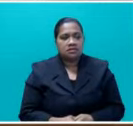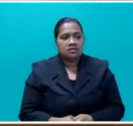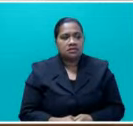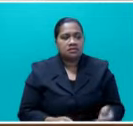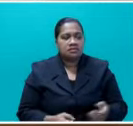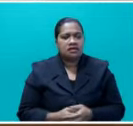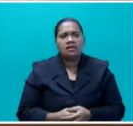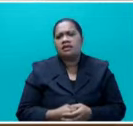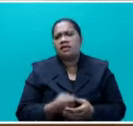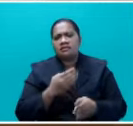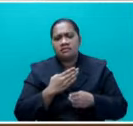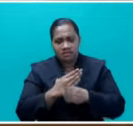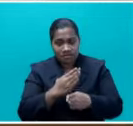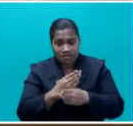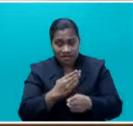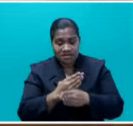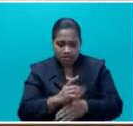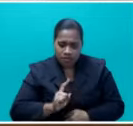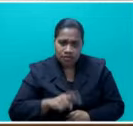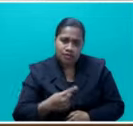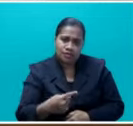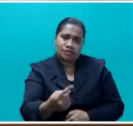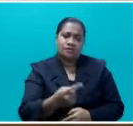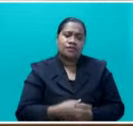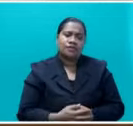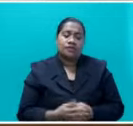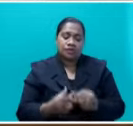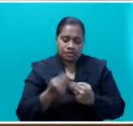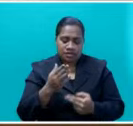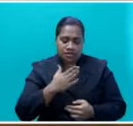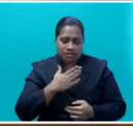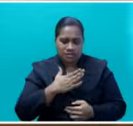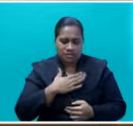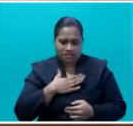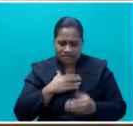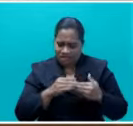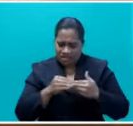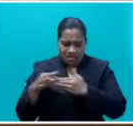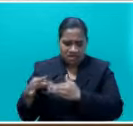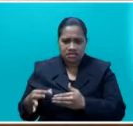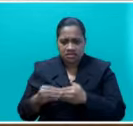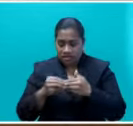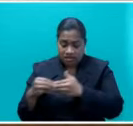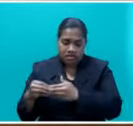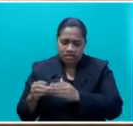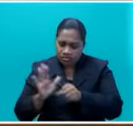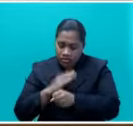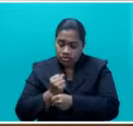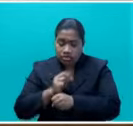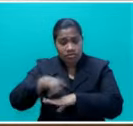Mr. Speaker, to continue to work with my colleague leaders and ensure that these regional organizations